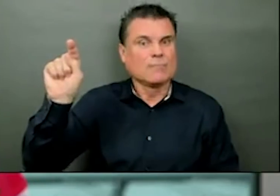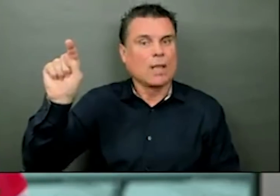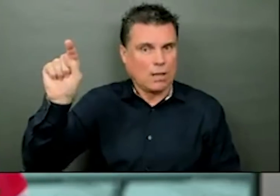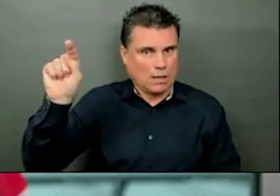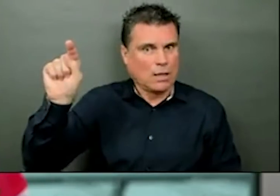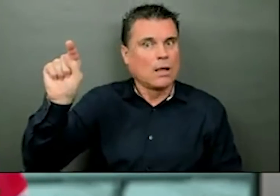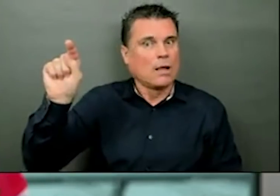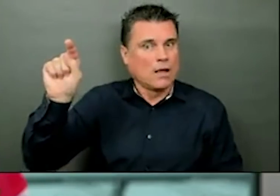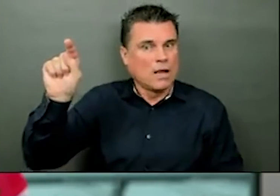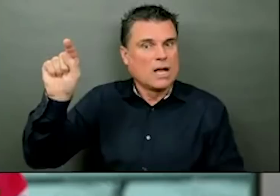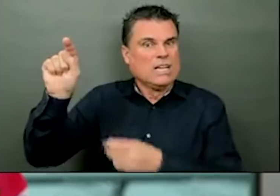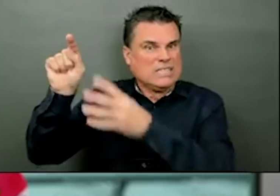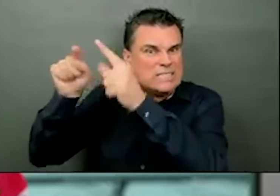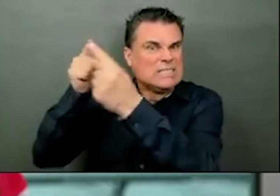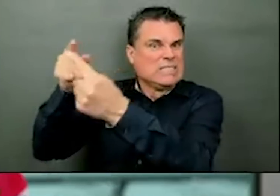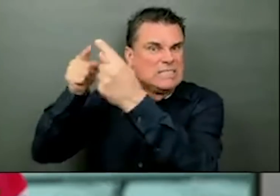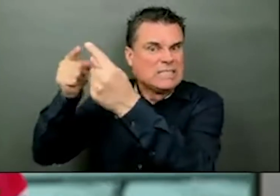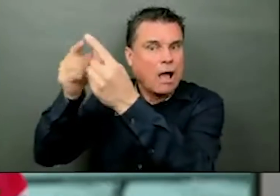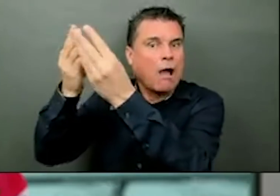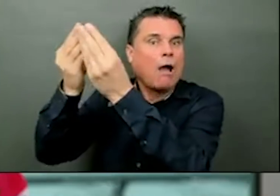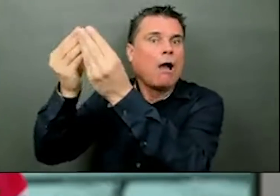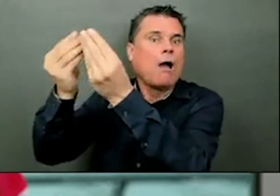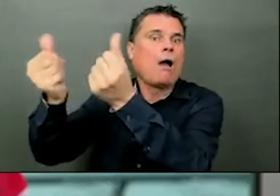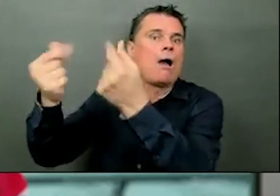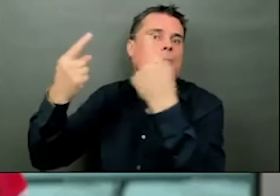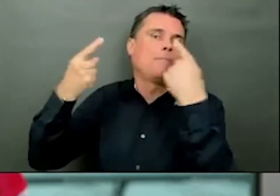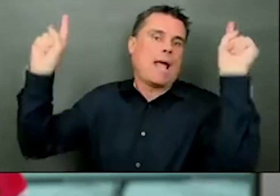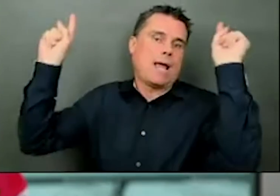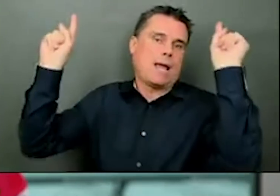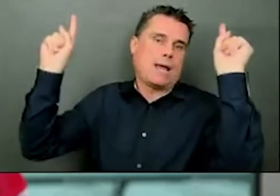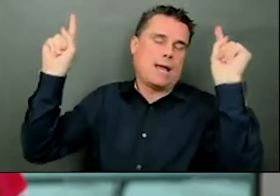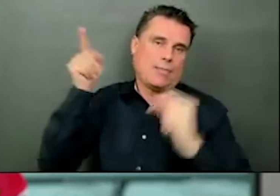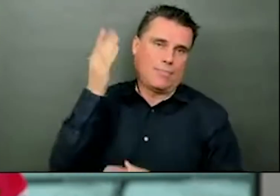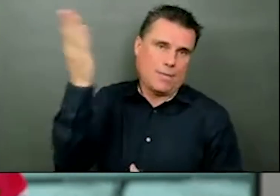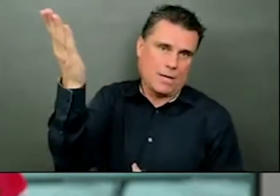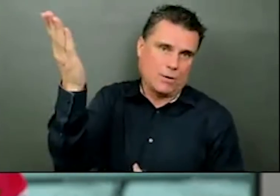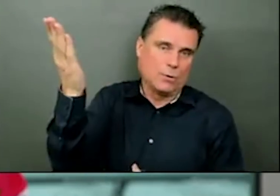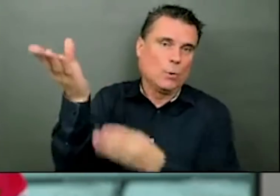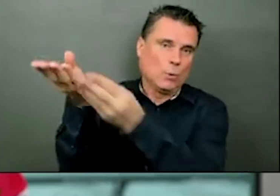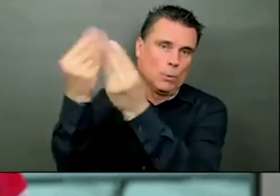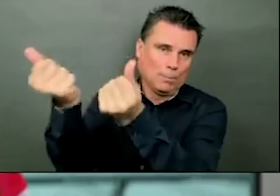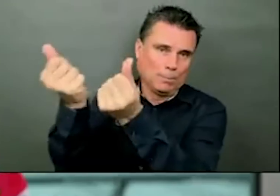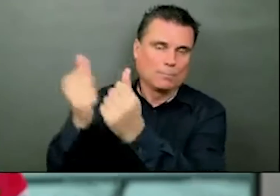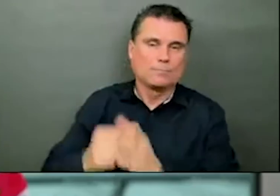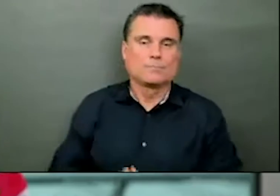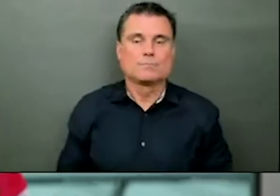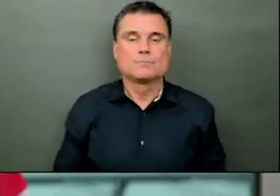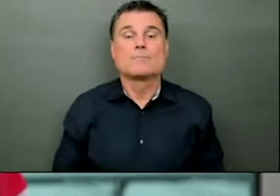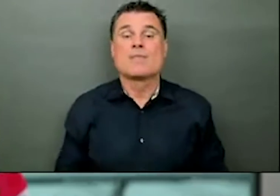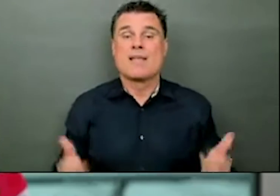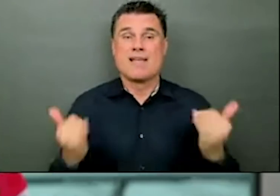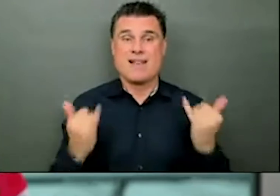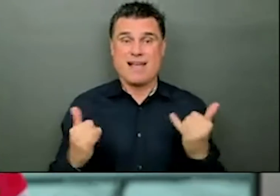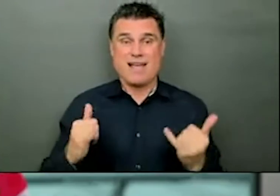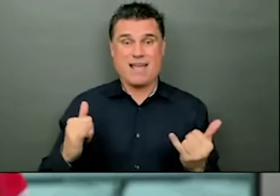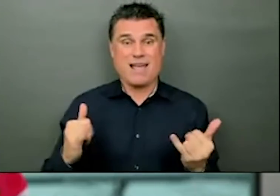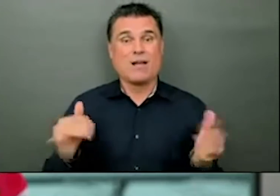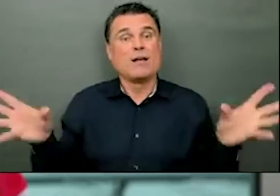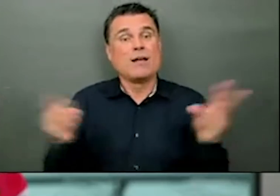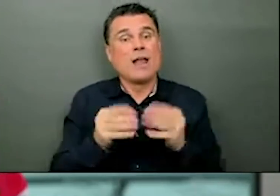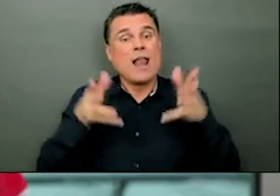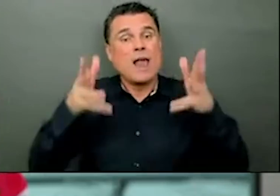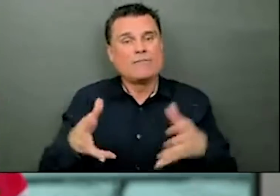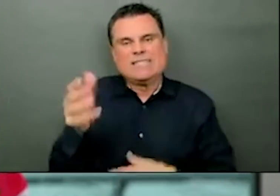that facility. We now have 16 active outbreaks in long-term care and assisted living and 6